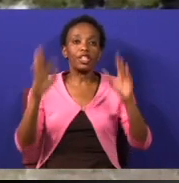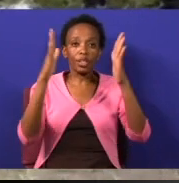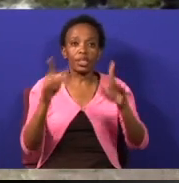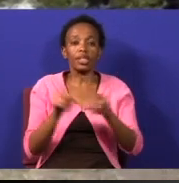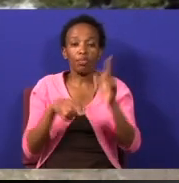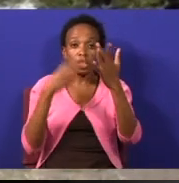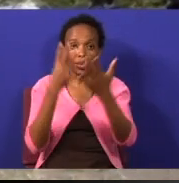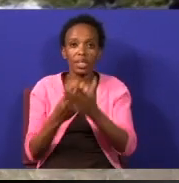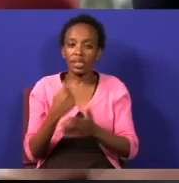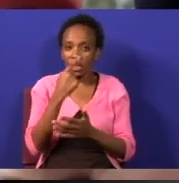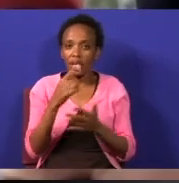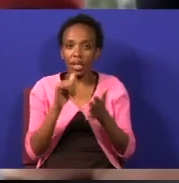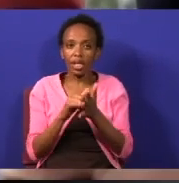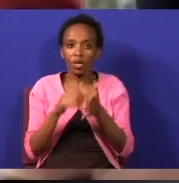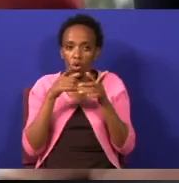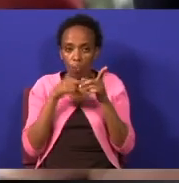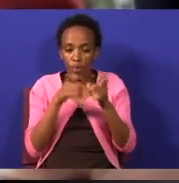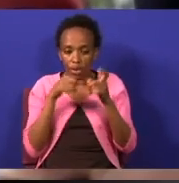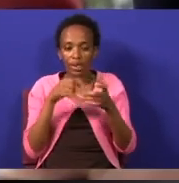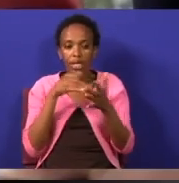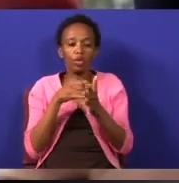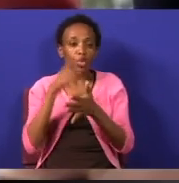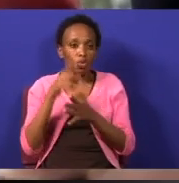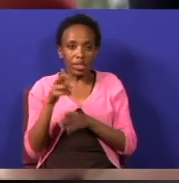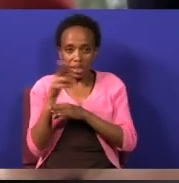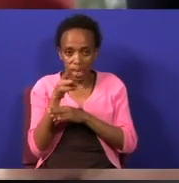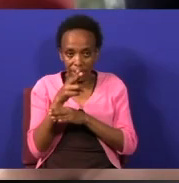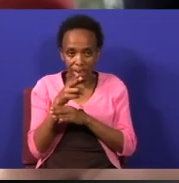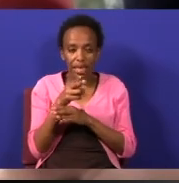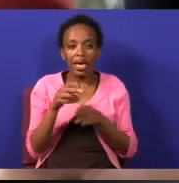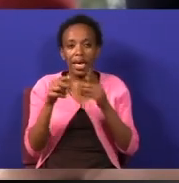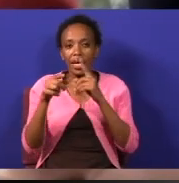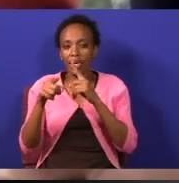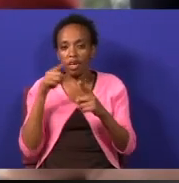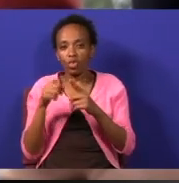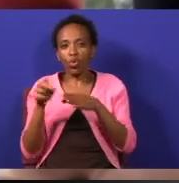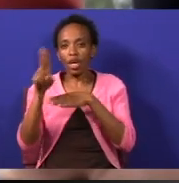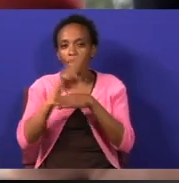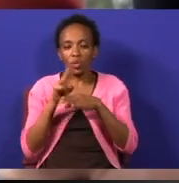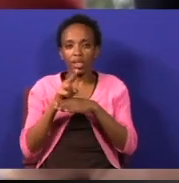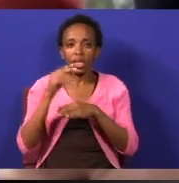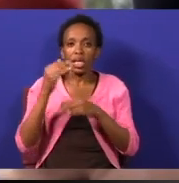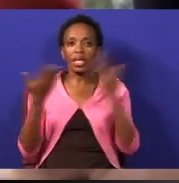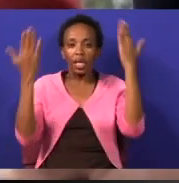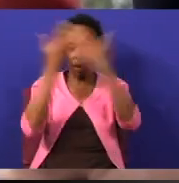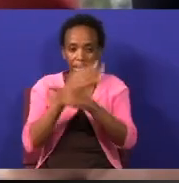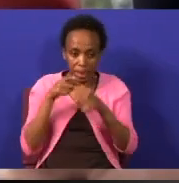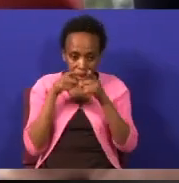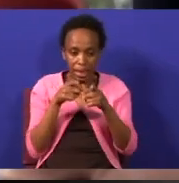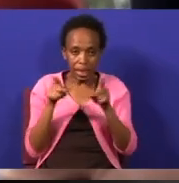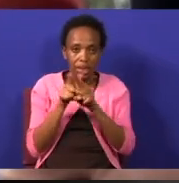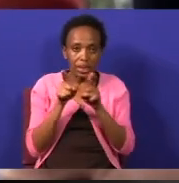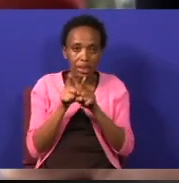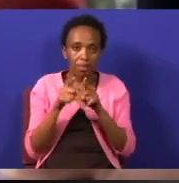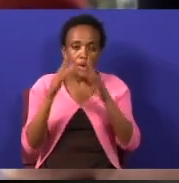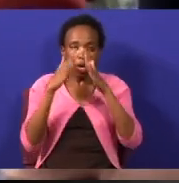witnesses have claimed that weapons, including guns and knives, were used in the gruesome late-night attack and that dormitories were